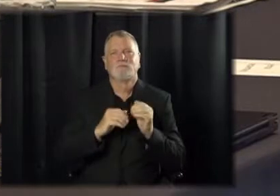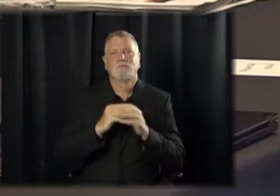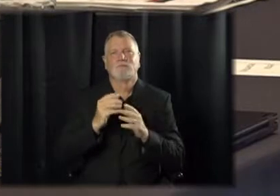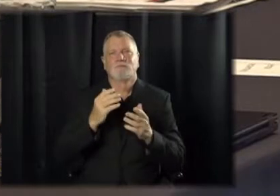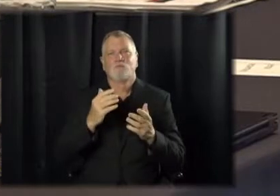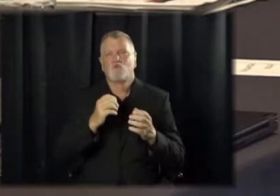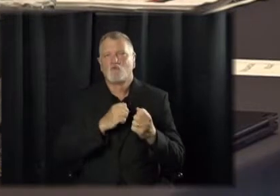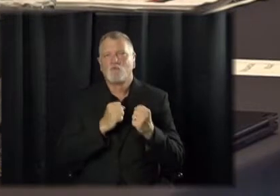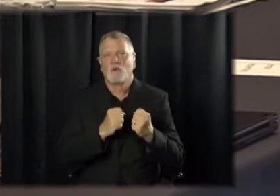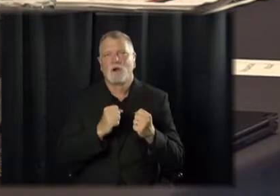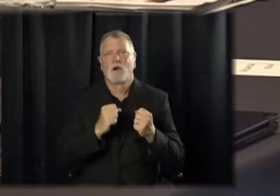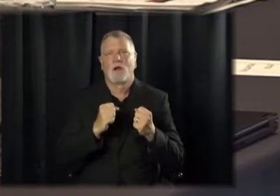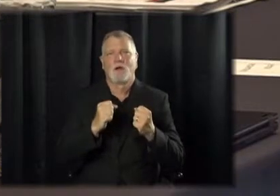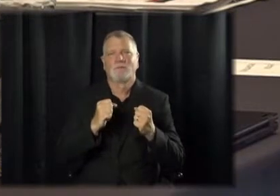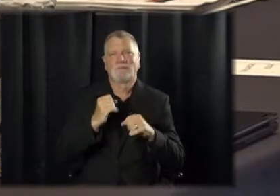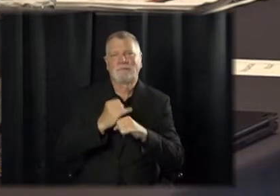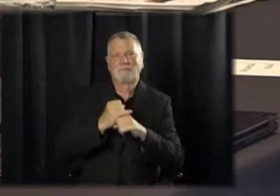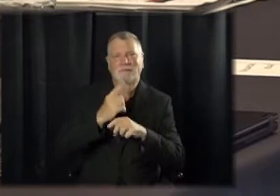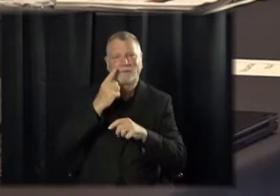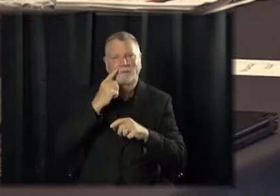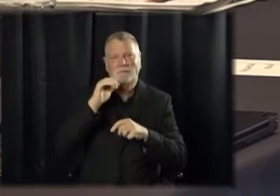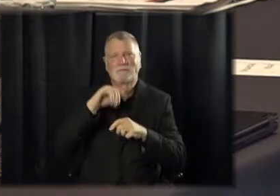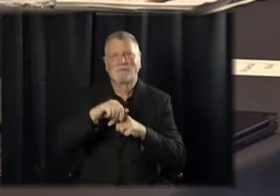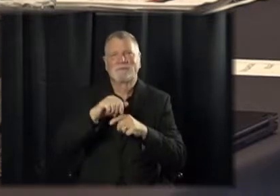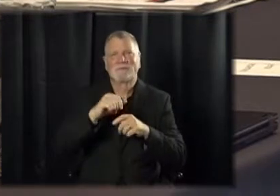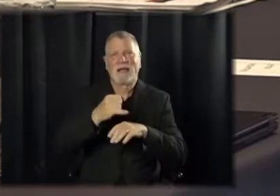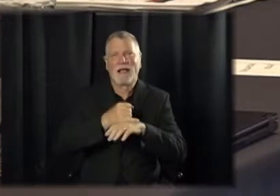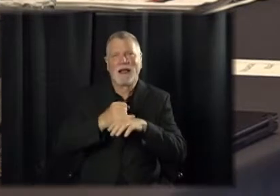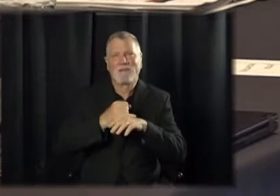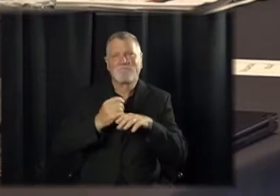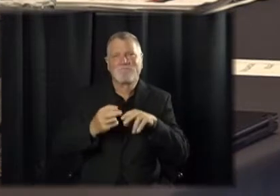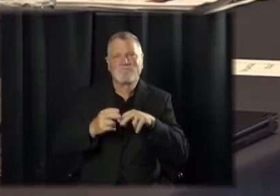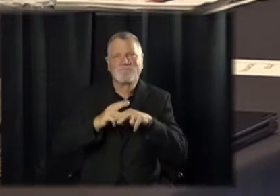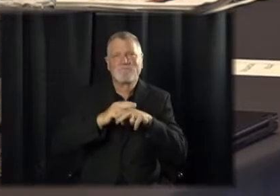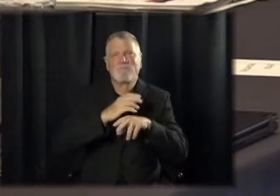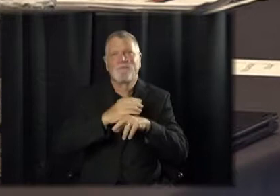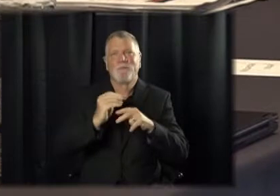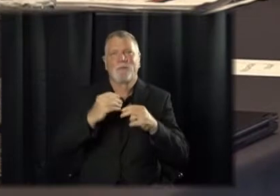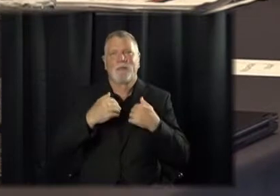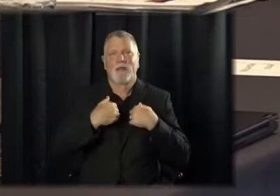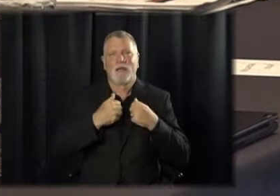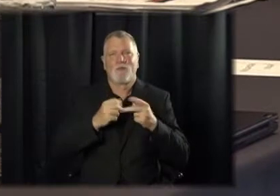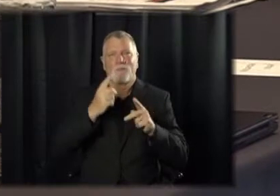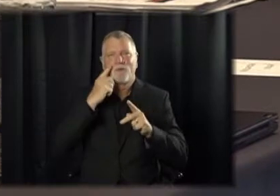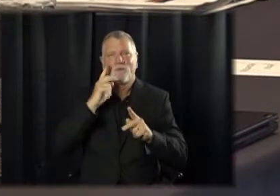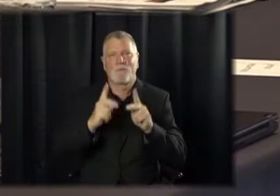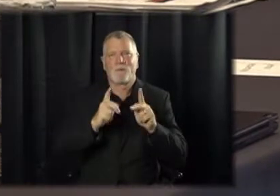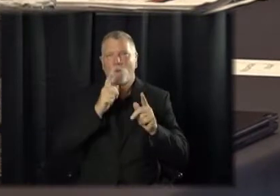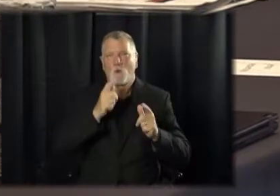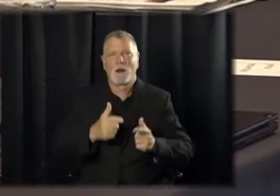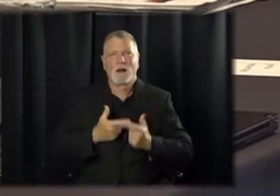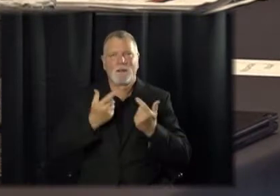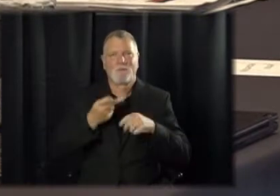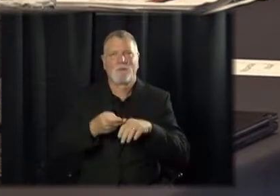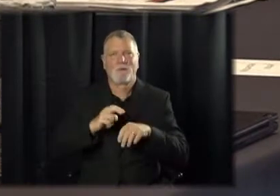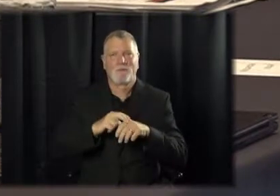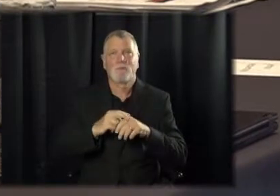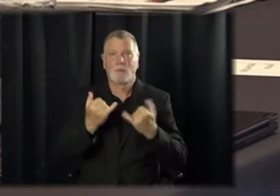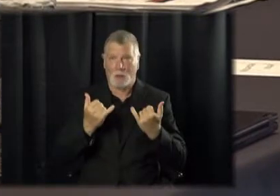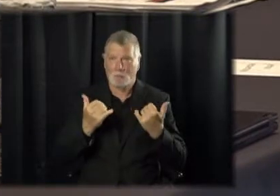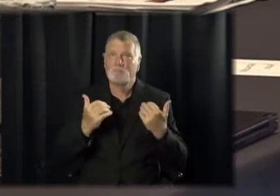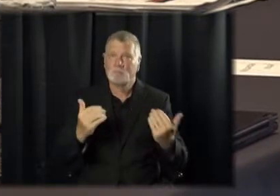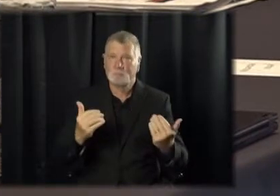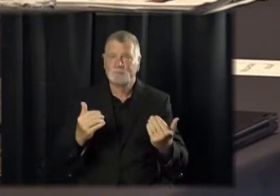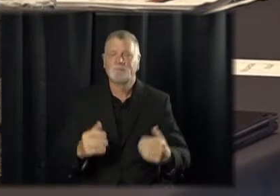that will drive economic development for the island and provide an opportunity for its residents. Let's act while the window is